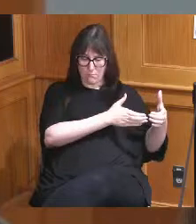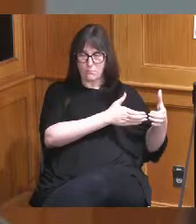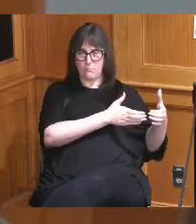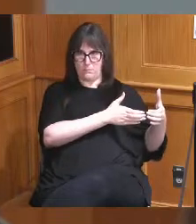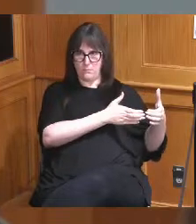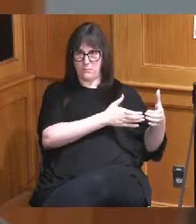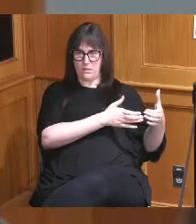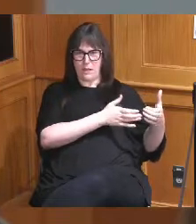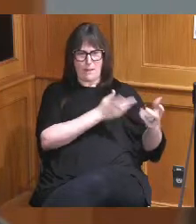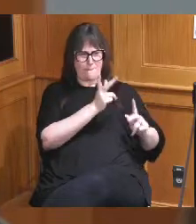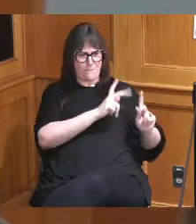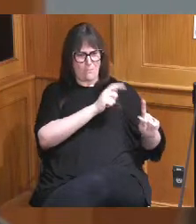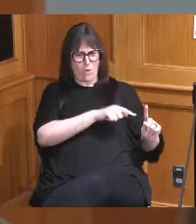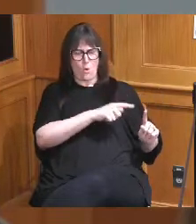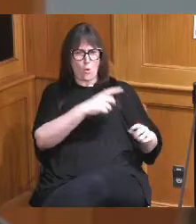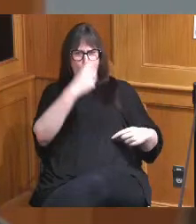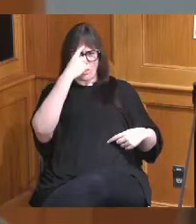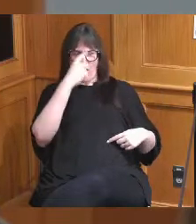electrician. But